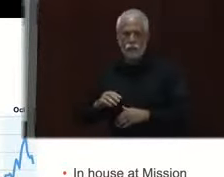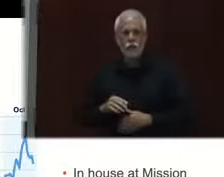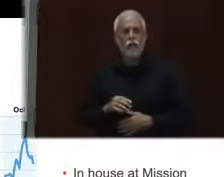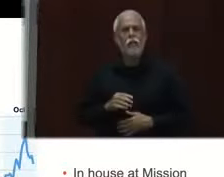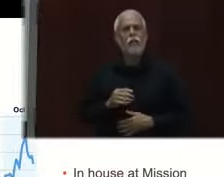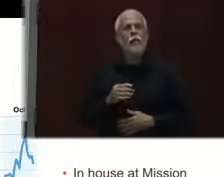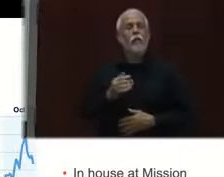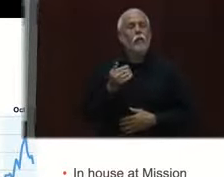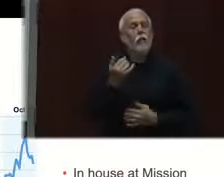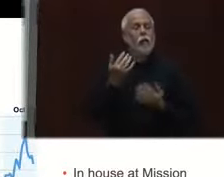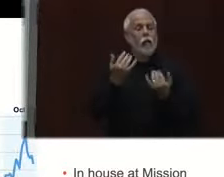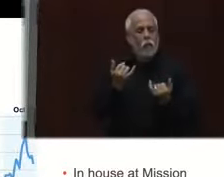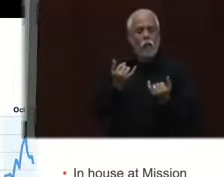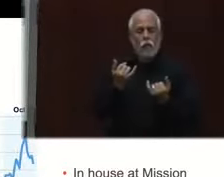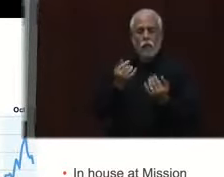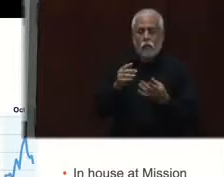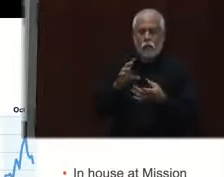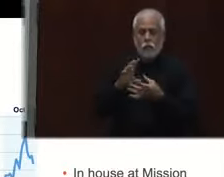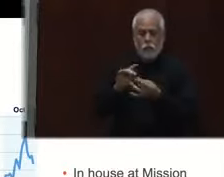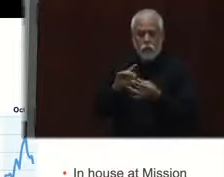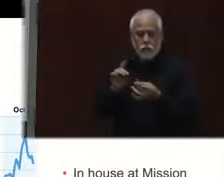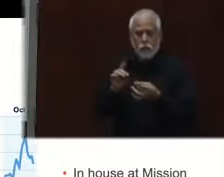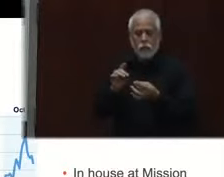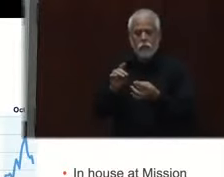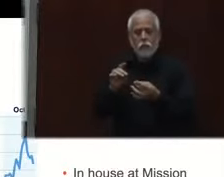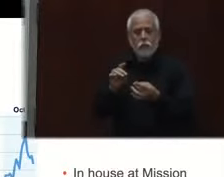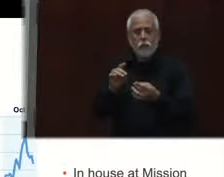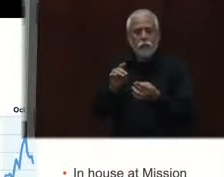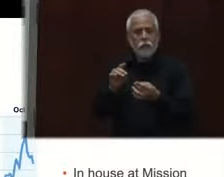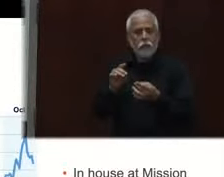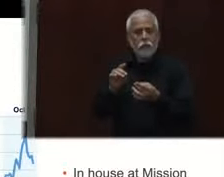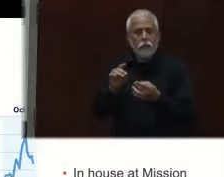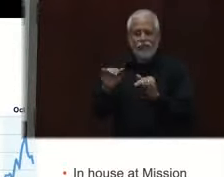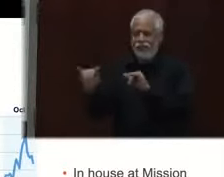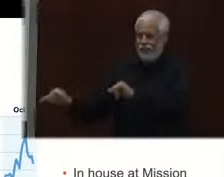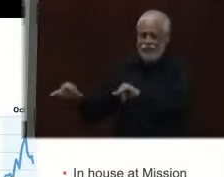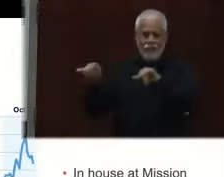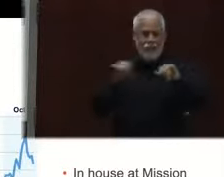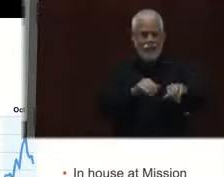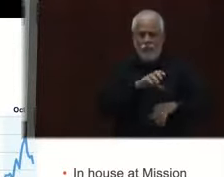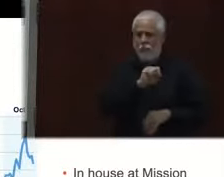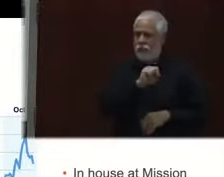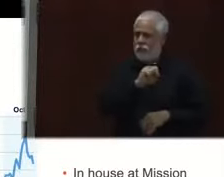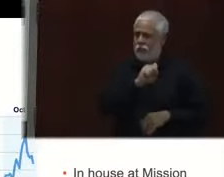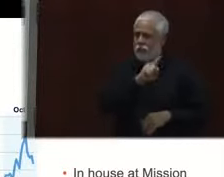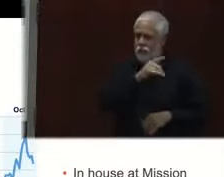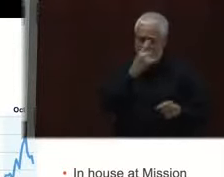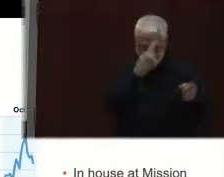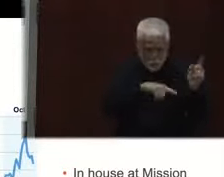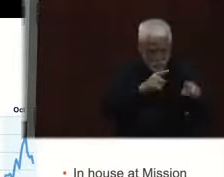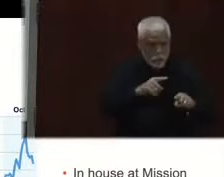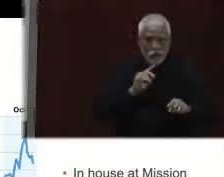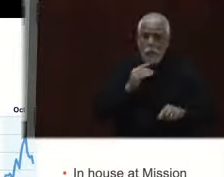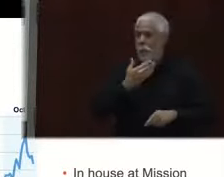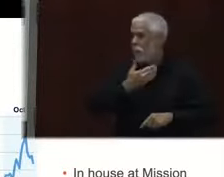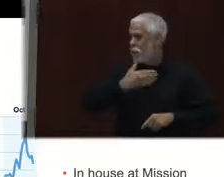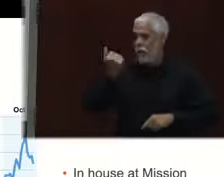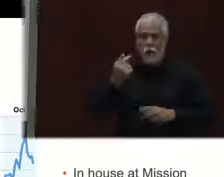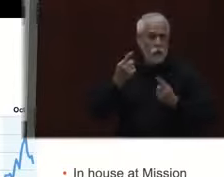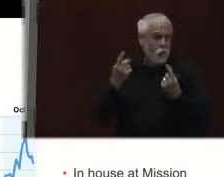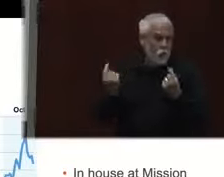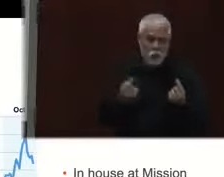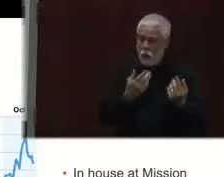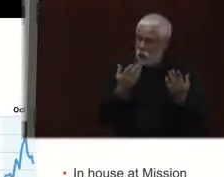want to echo in closing my comments here what Stacy said, is that our best defense at this point